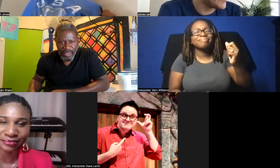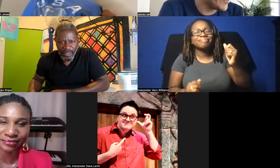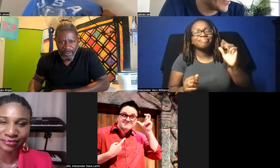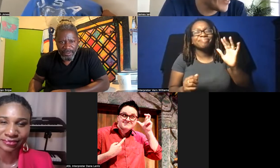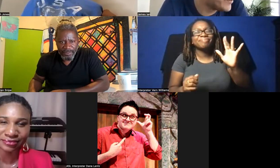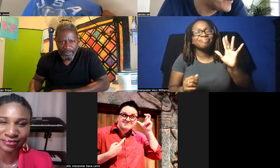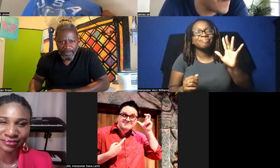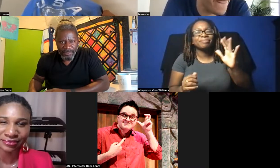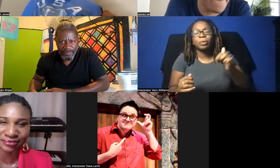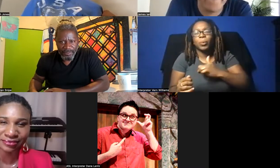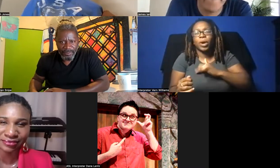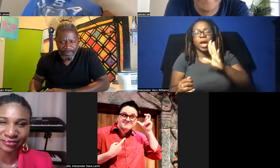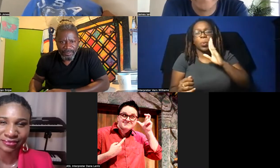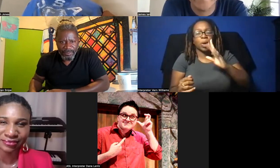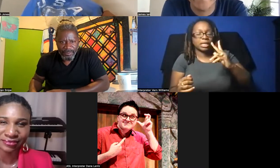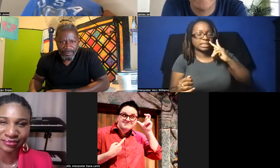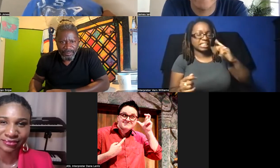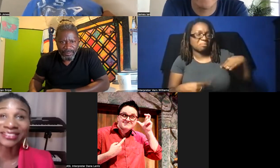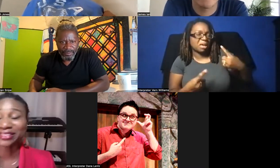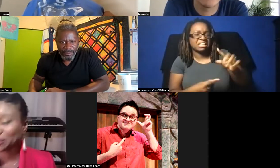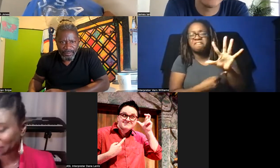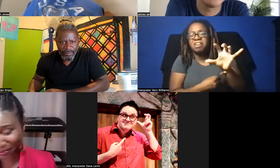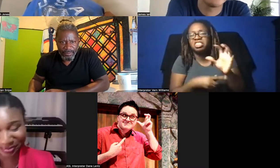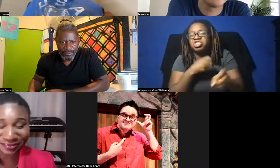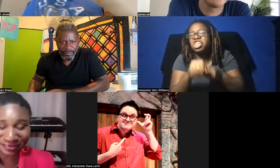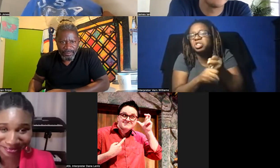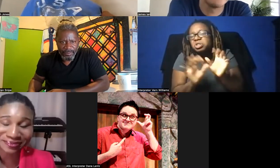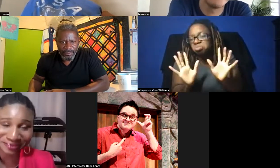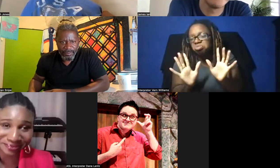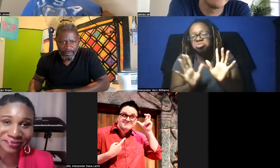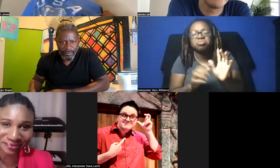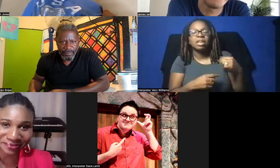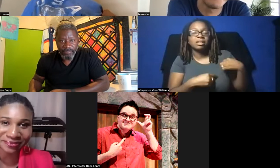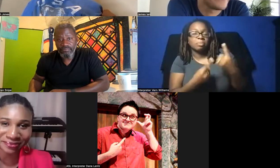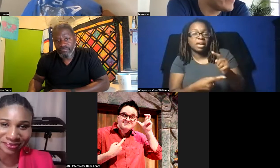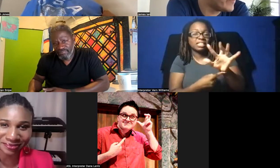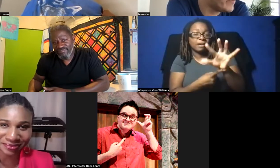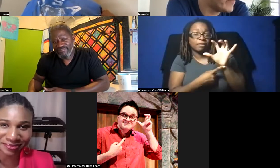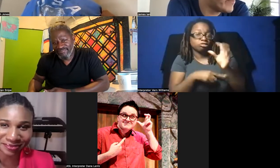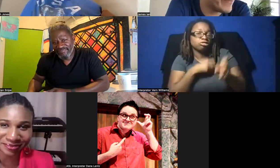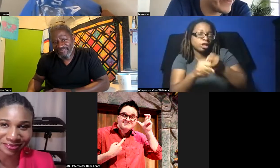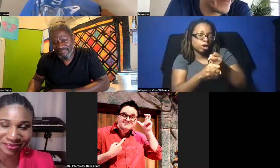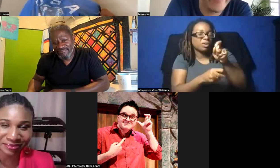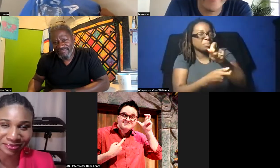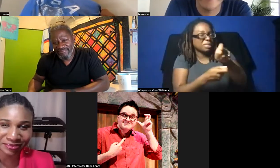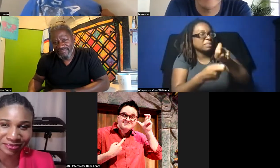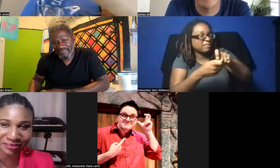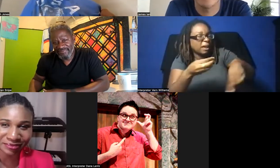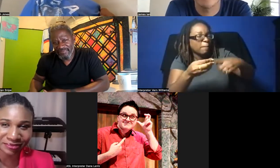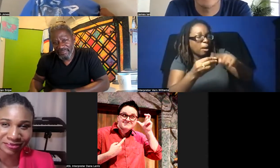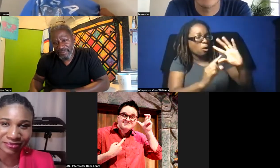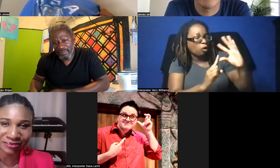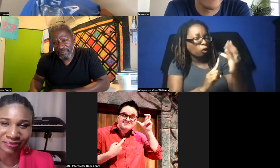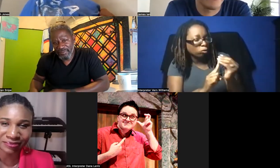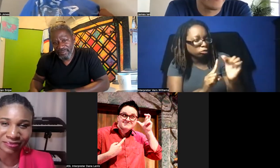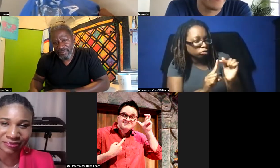we'll just deal with the last 500 years. So the last 500 years, because we have to be specific about cultural